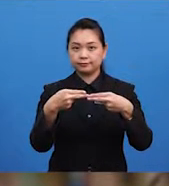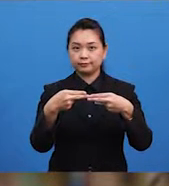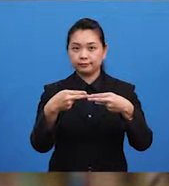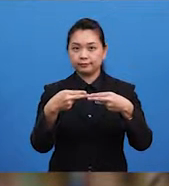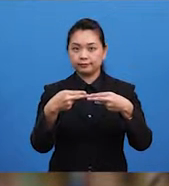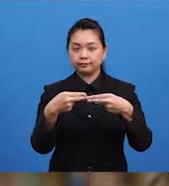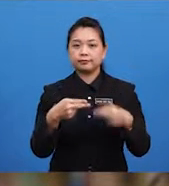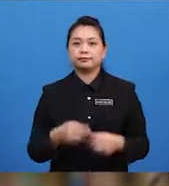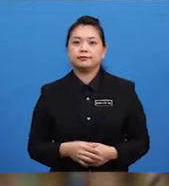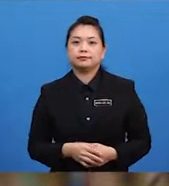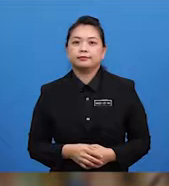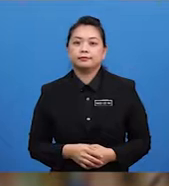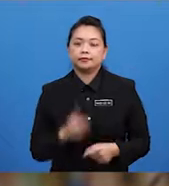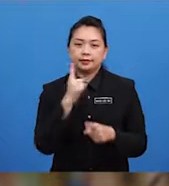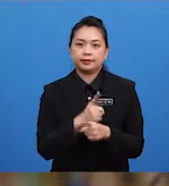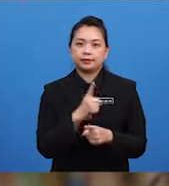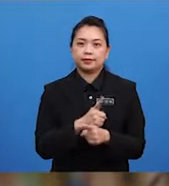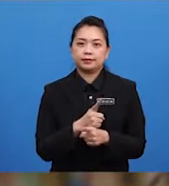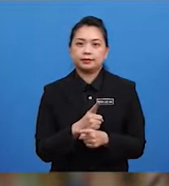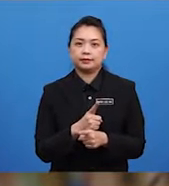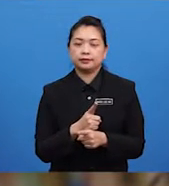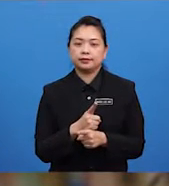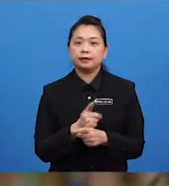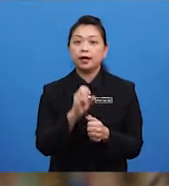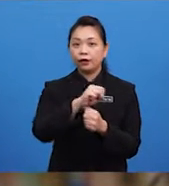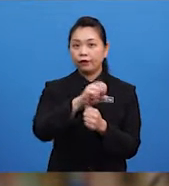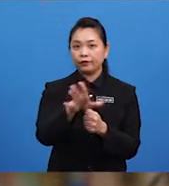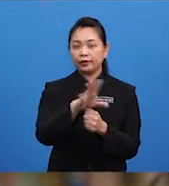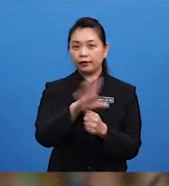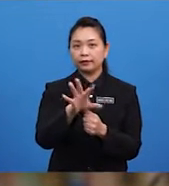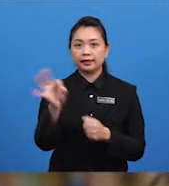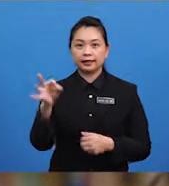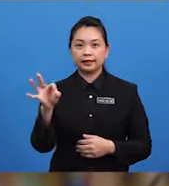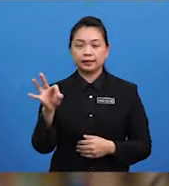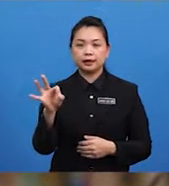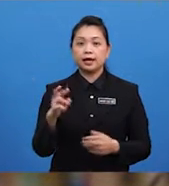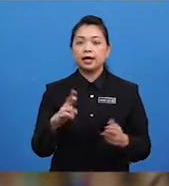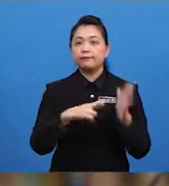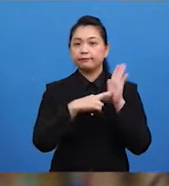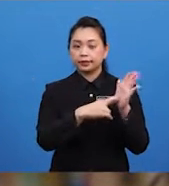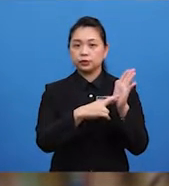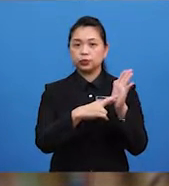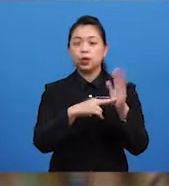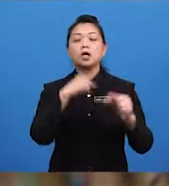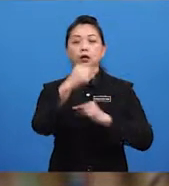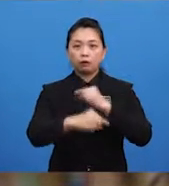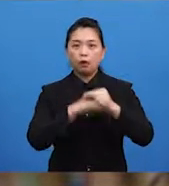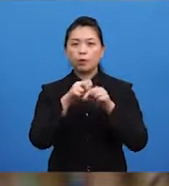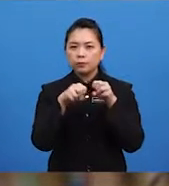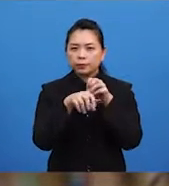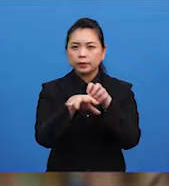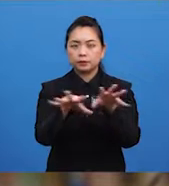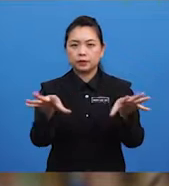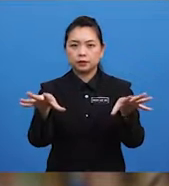You got it! Correct! COVID-19 refers to a global pandemic.